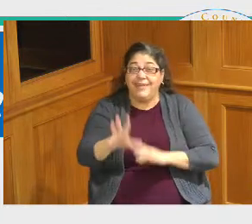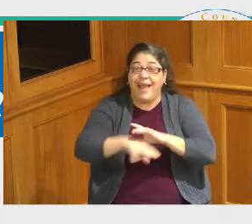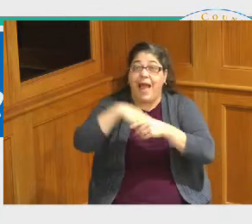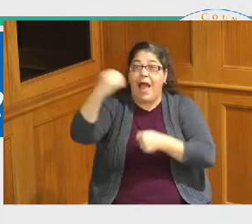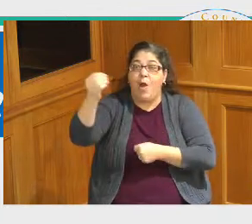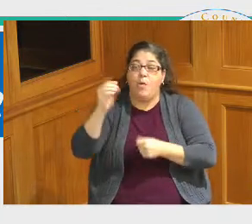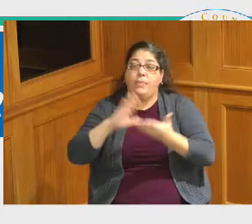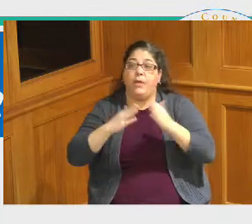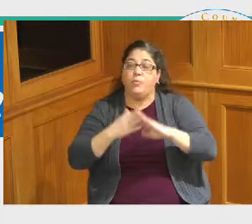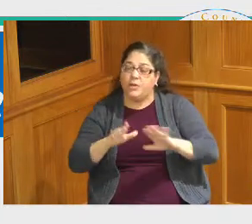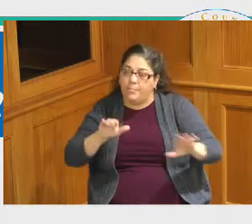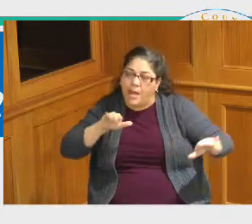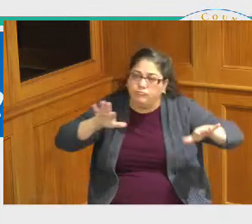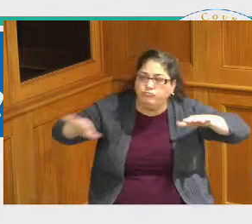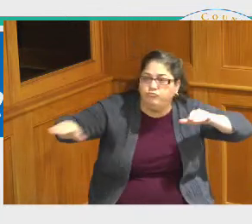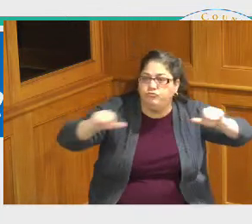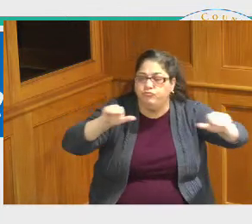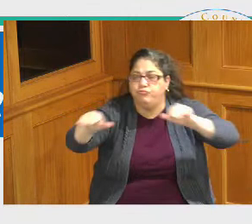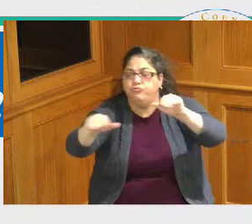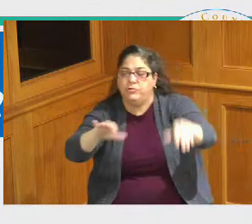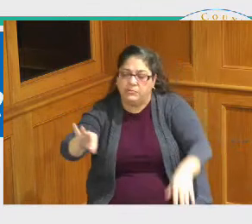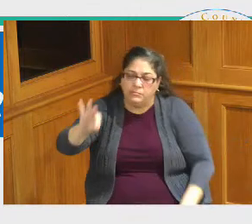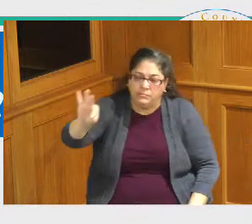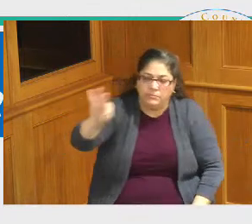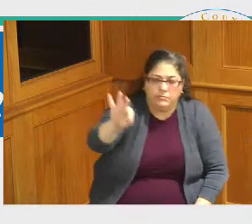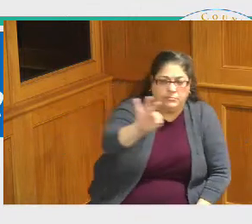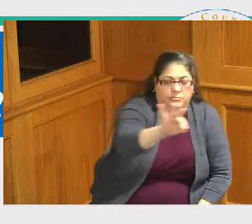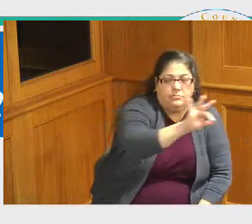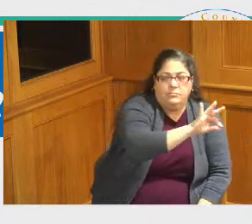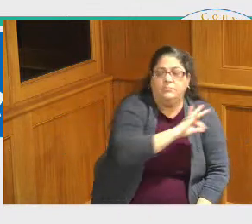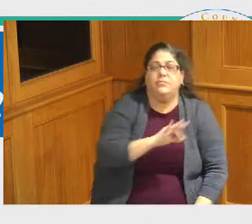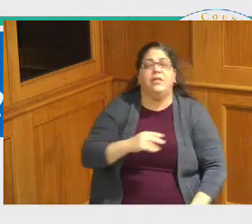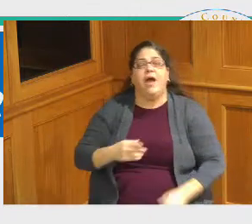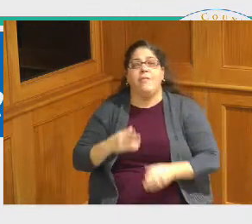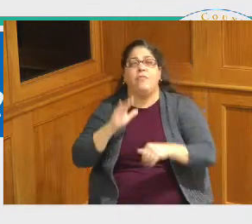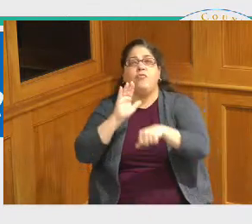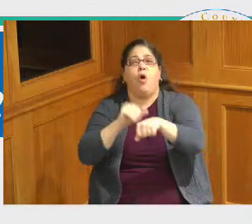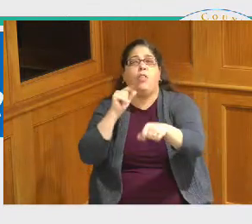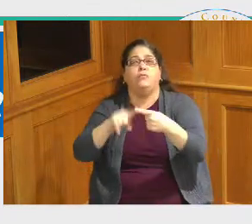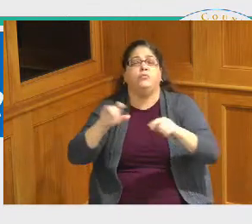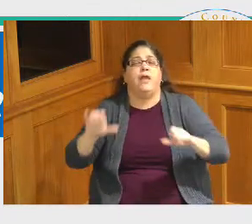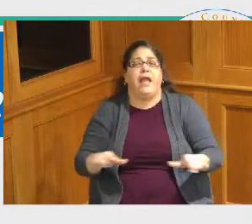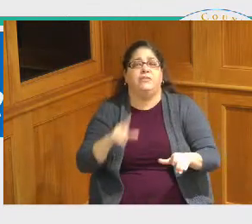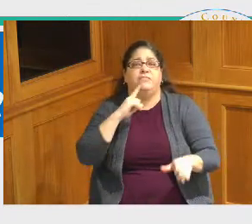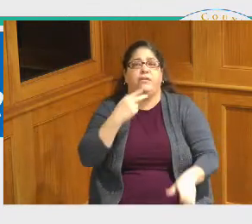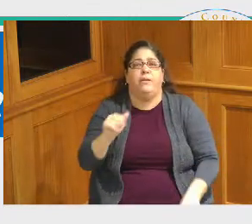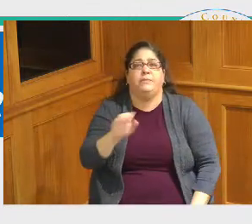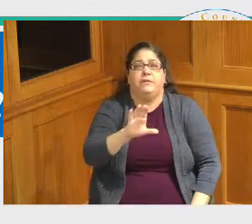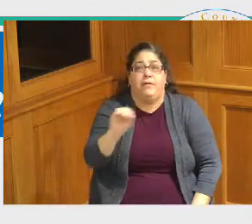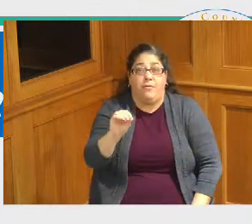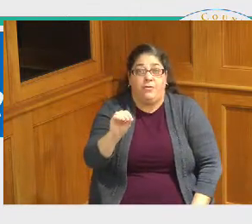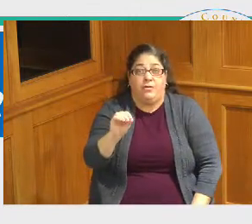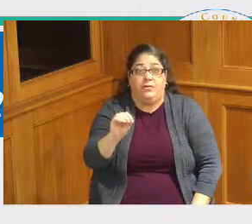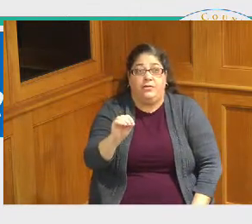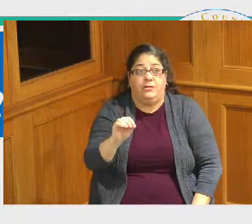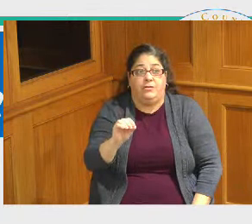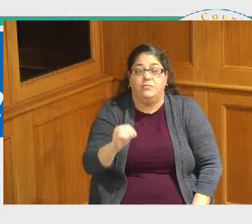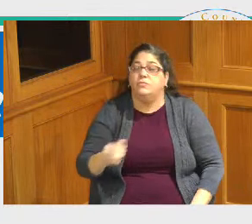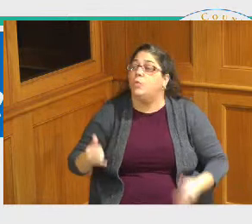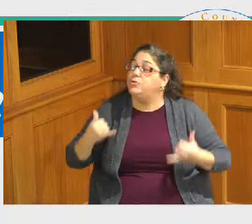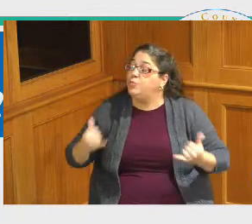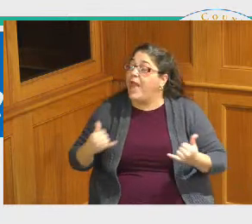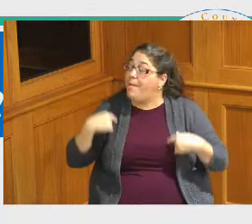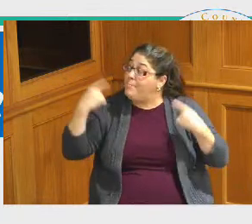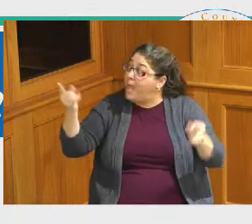them this, and I've been doing presentations called A Call to Action for Hamilton County. So I wanted to do one for today for